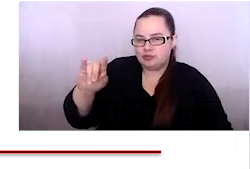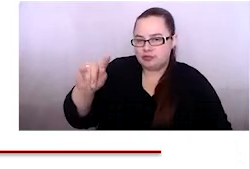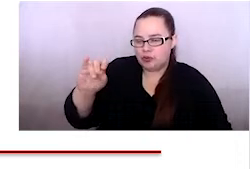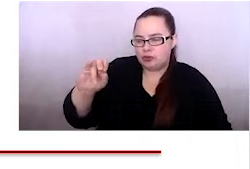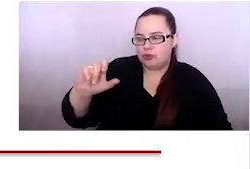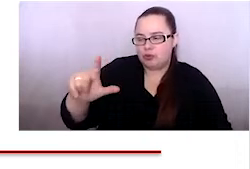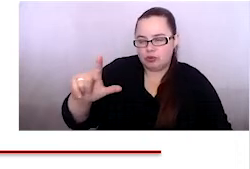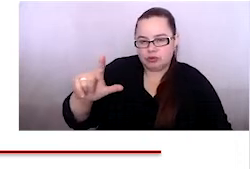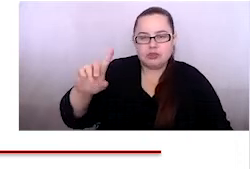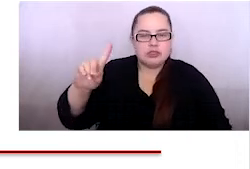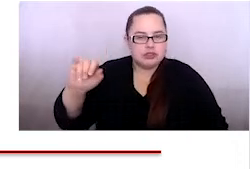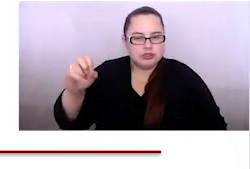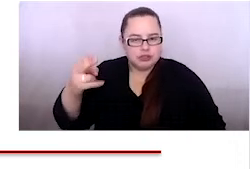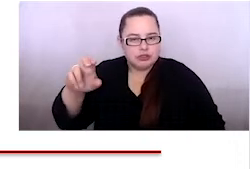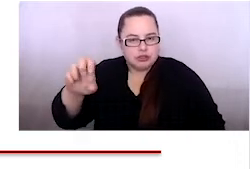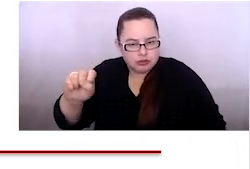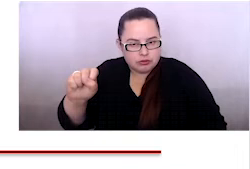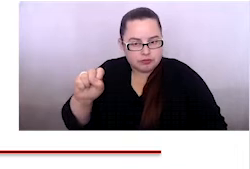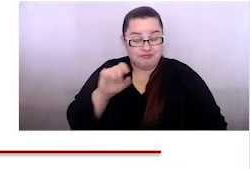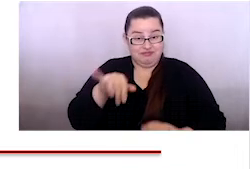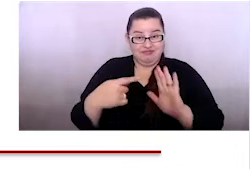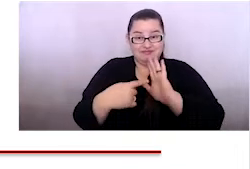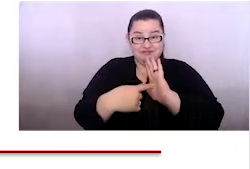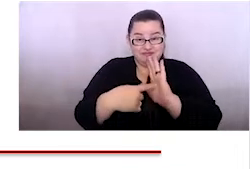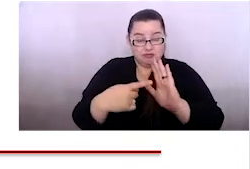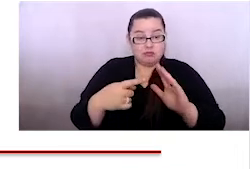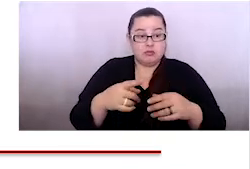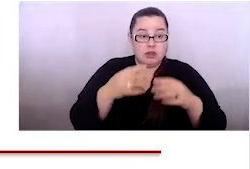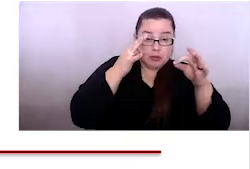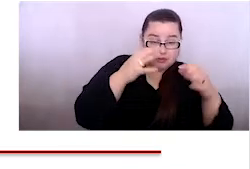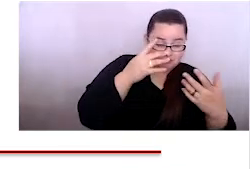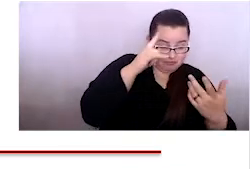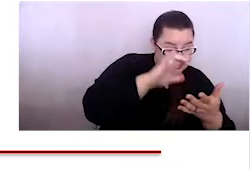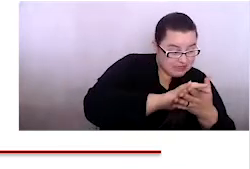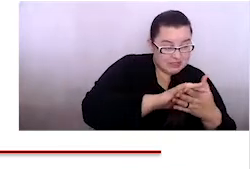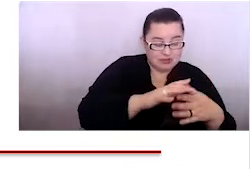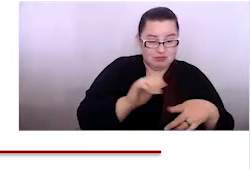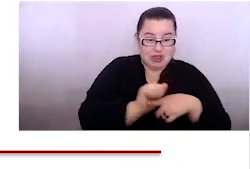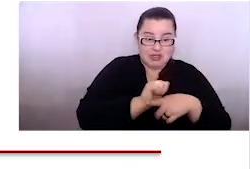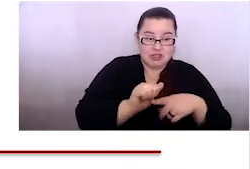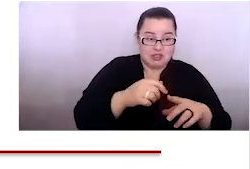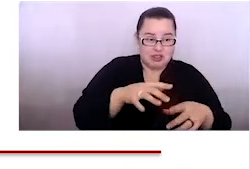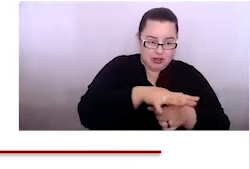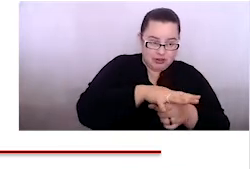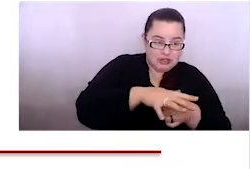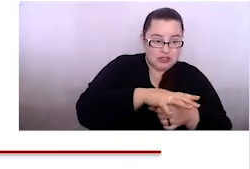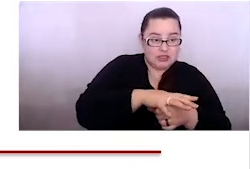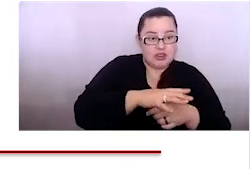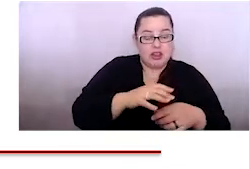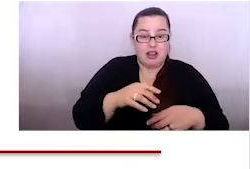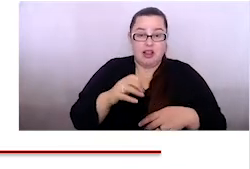These represent the beliefs and practices of a geographic region, ethnic group, and religious body,